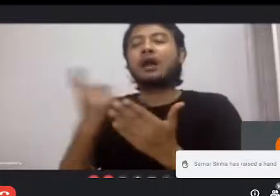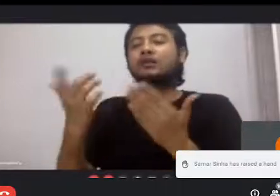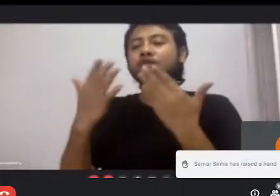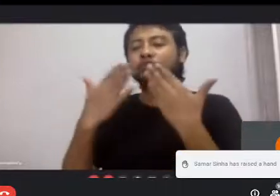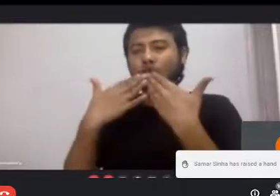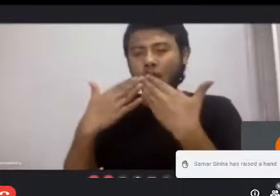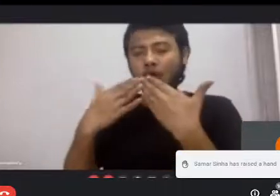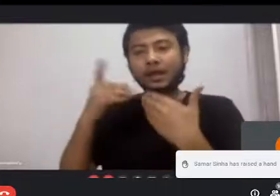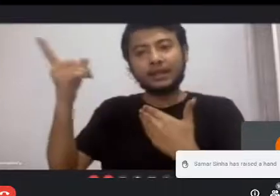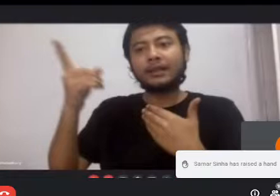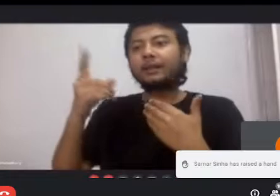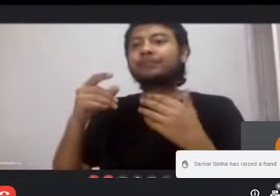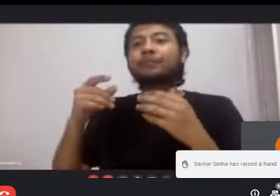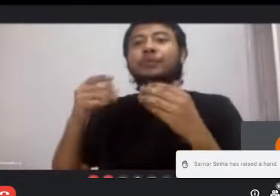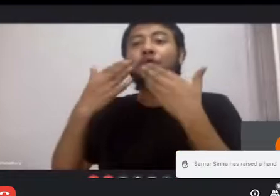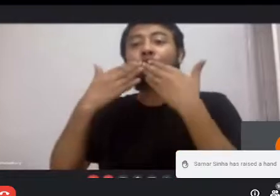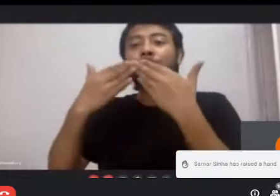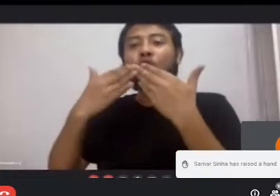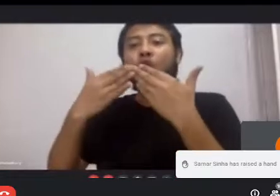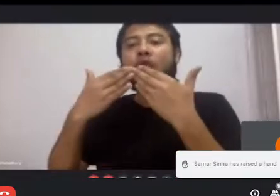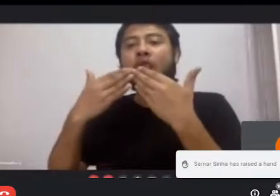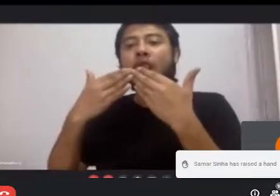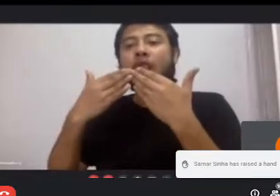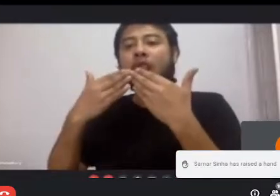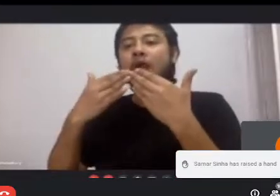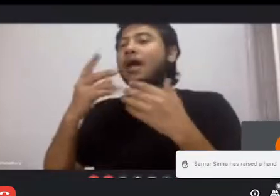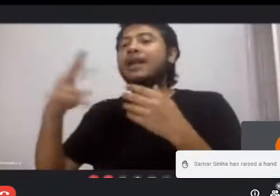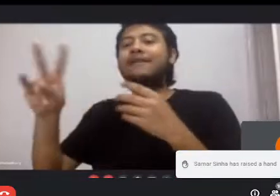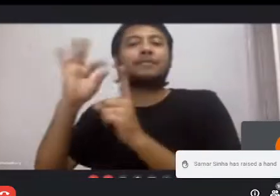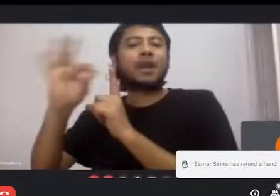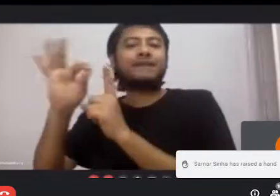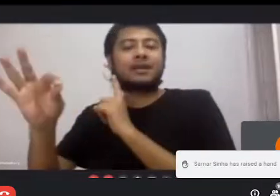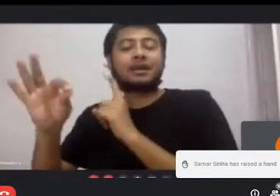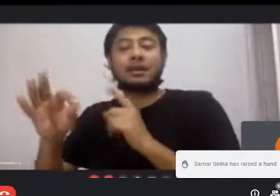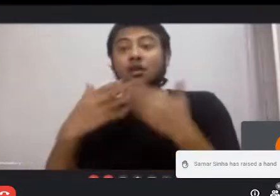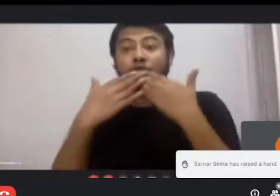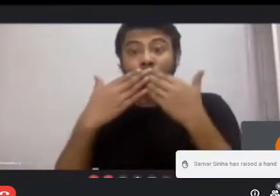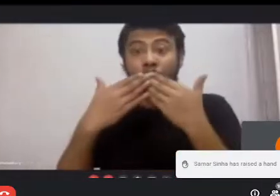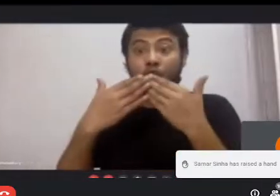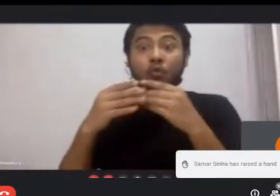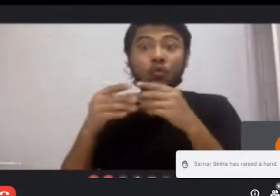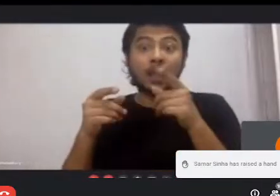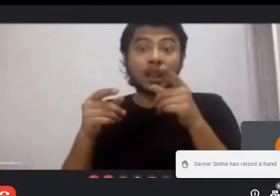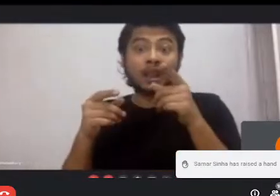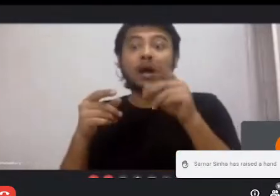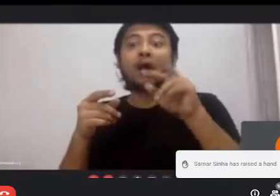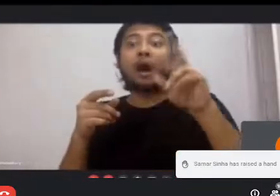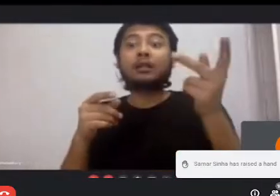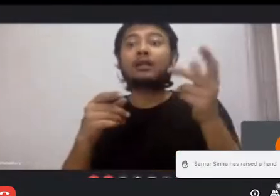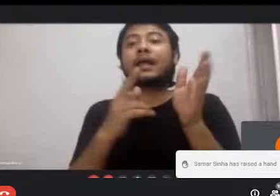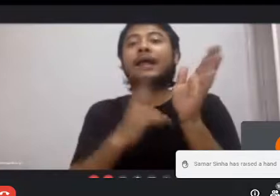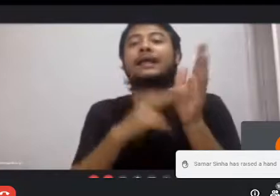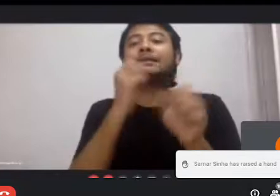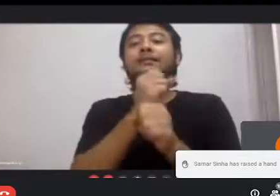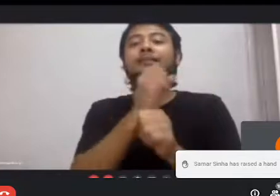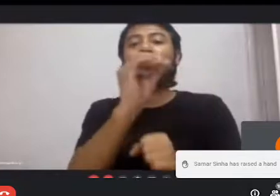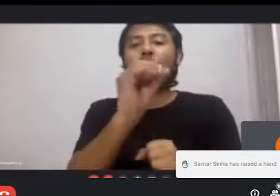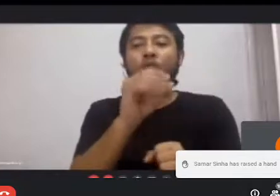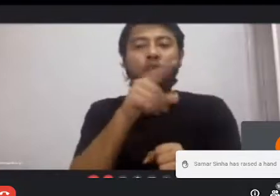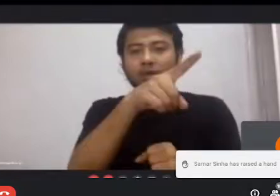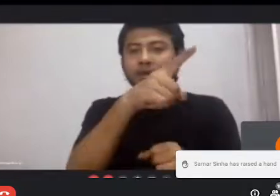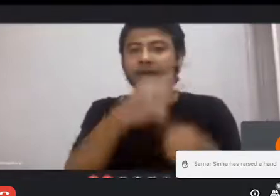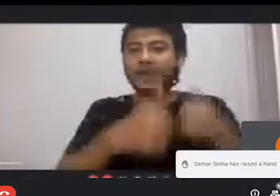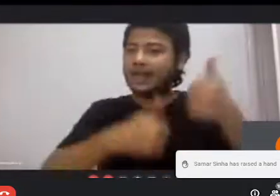in NGO settings where they didn't have any other exams or any other context. They were just interested in the